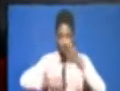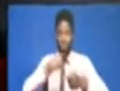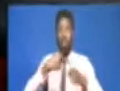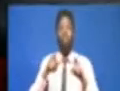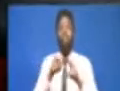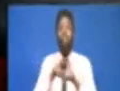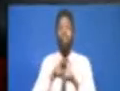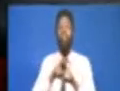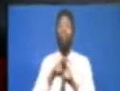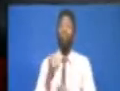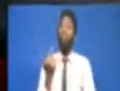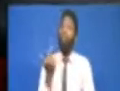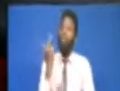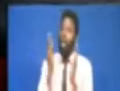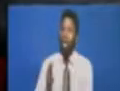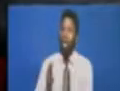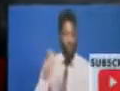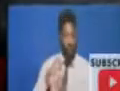I am also